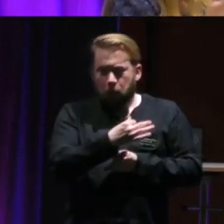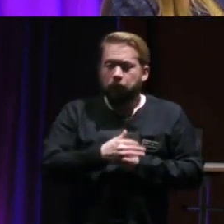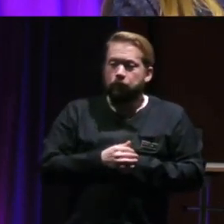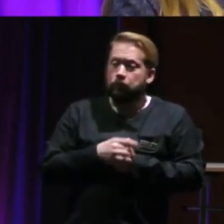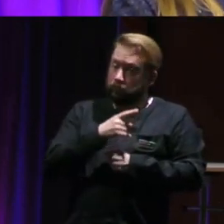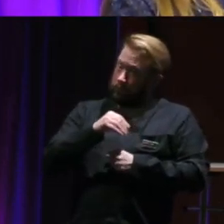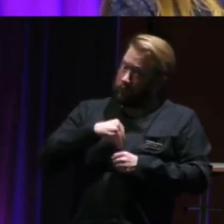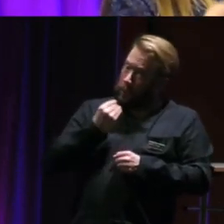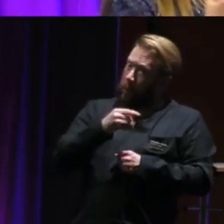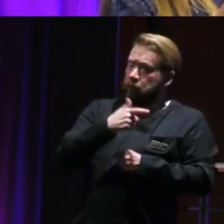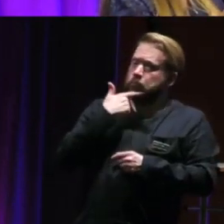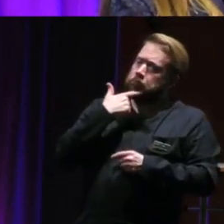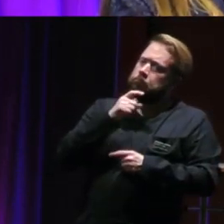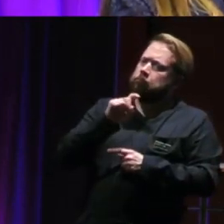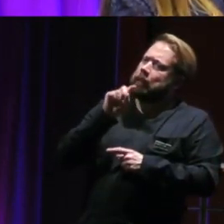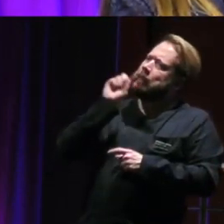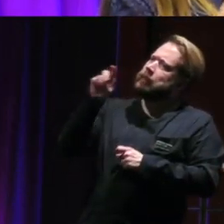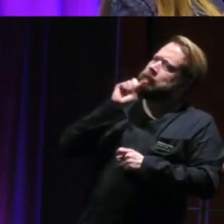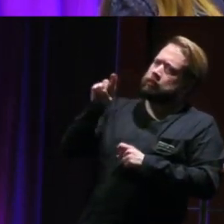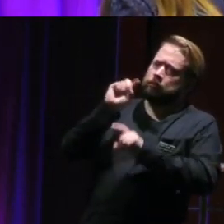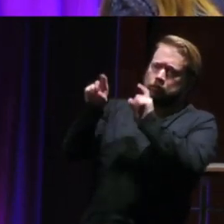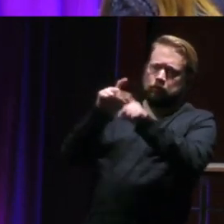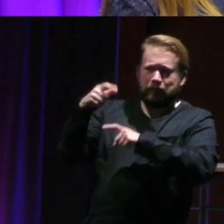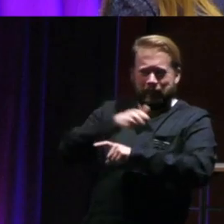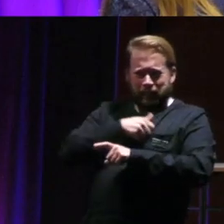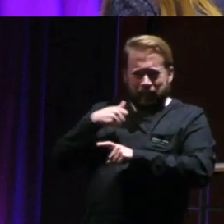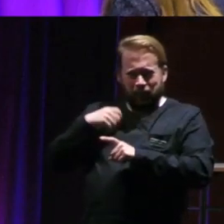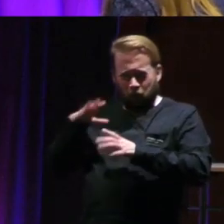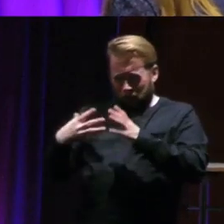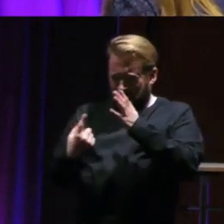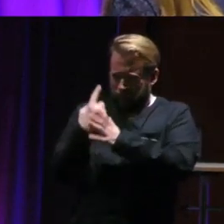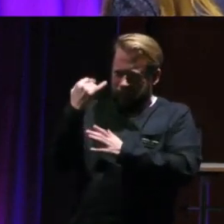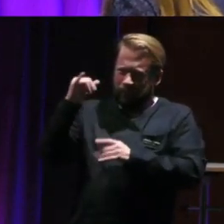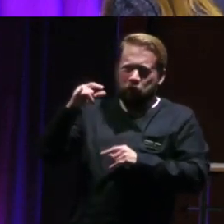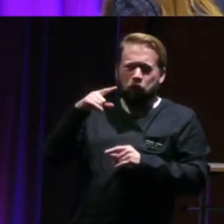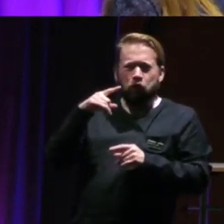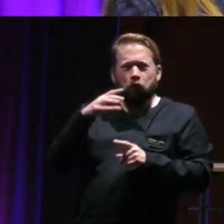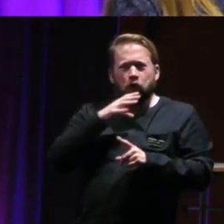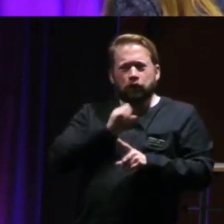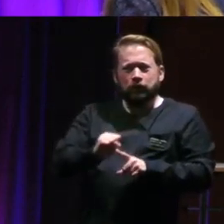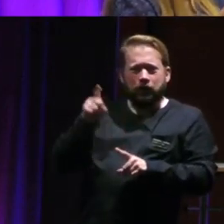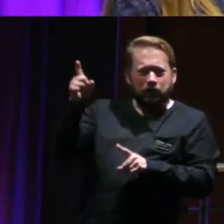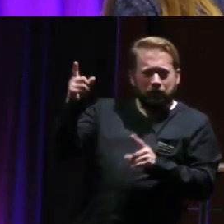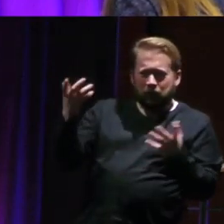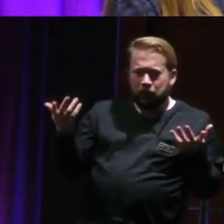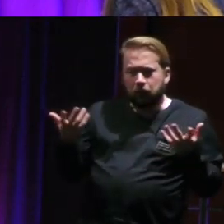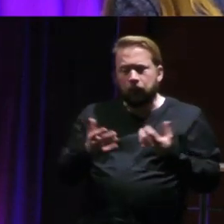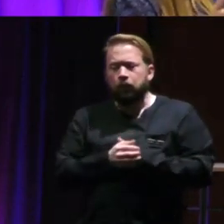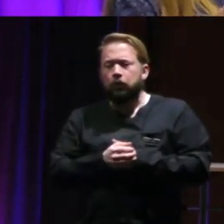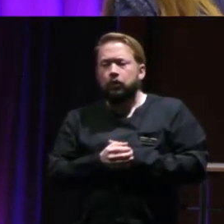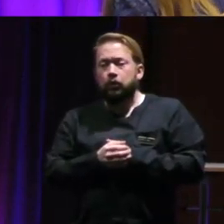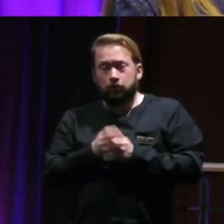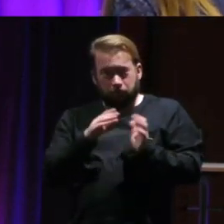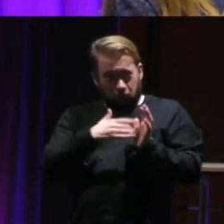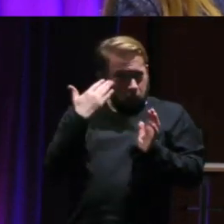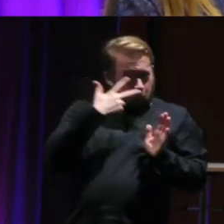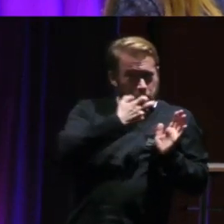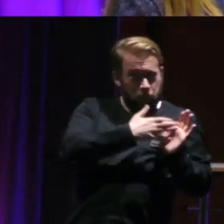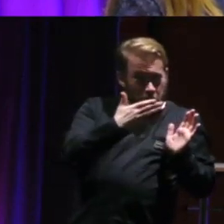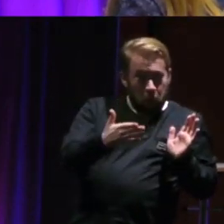of the regime or what is happening in Russia if you feel that something is going wrong. And you have been doing that also since the 80s, even during